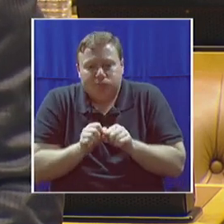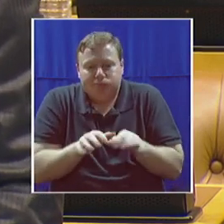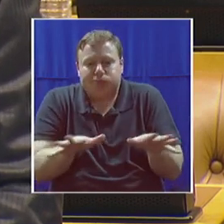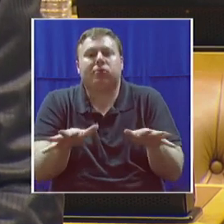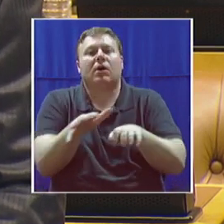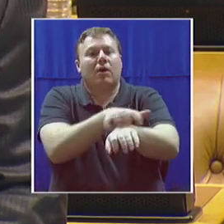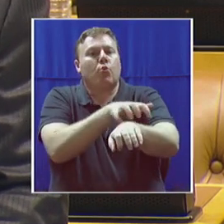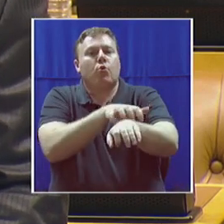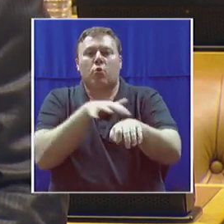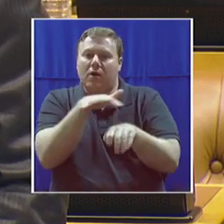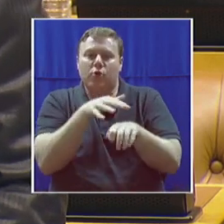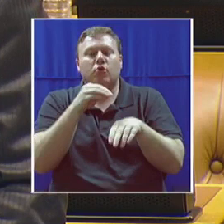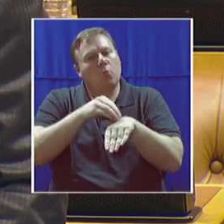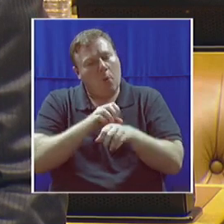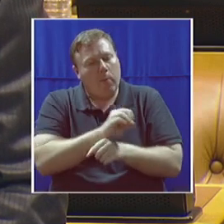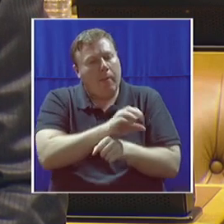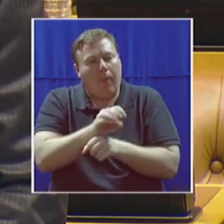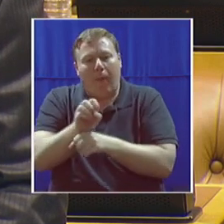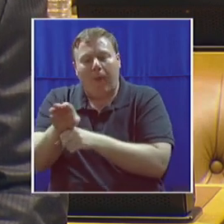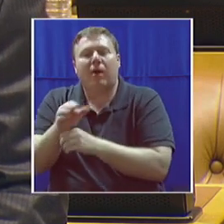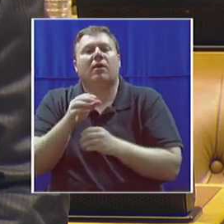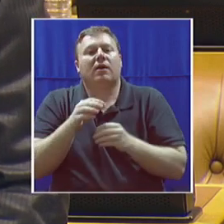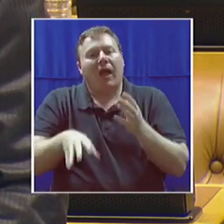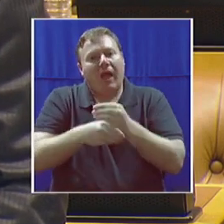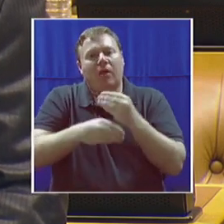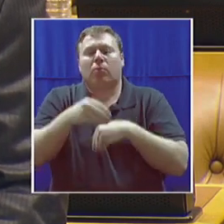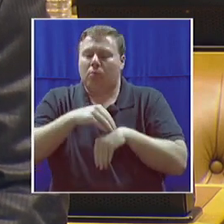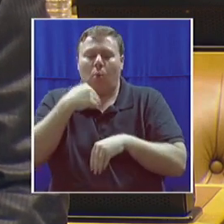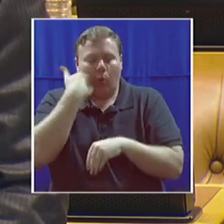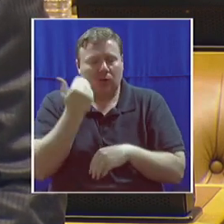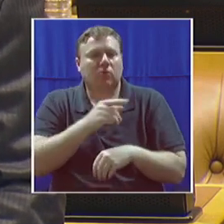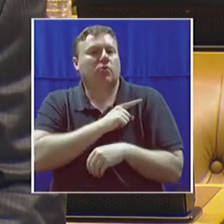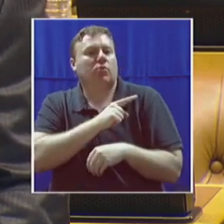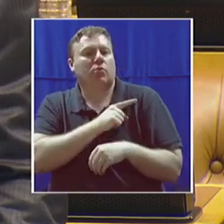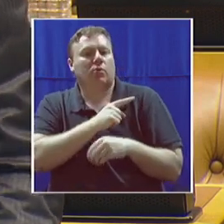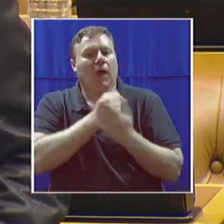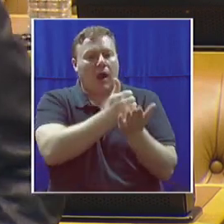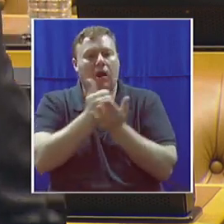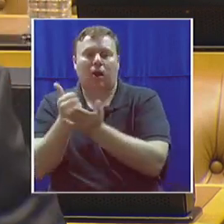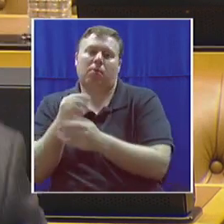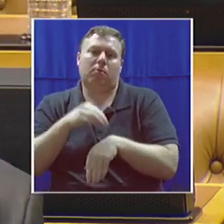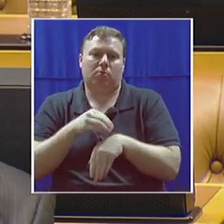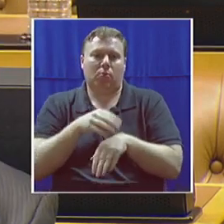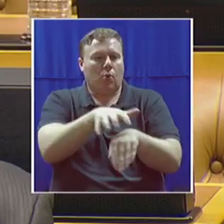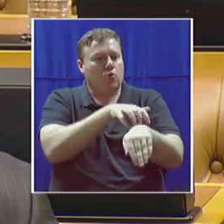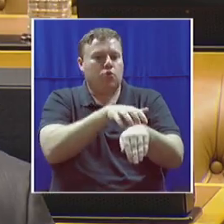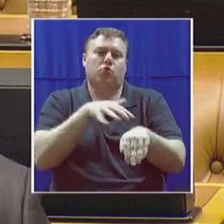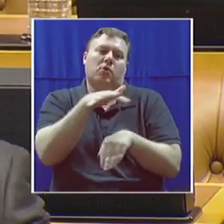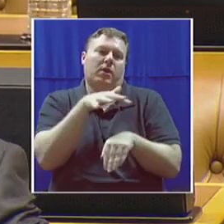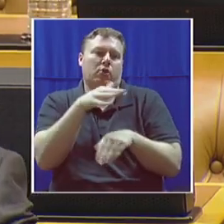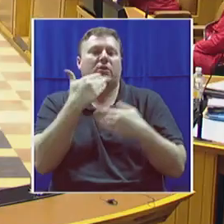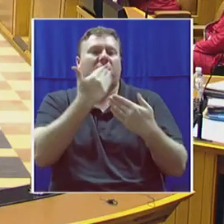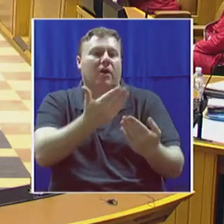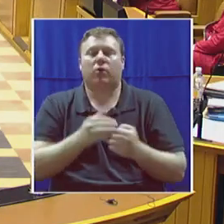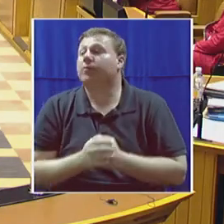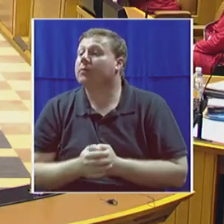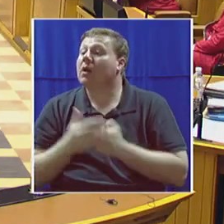would like to add more so that we have more in the in the rural areas thank you thank you the next followup